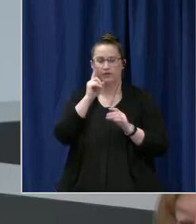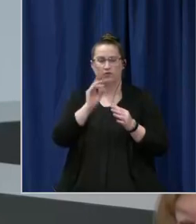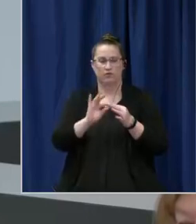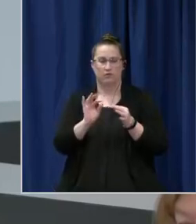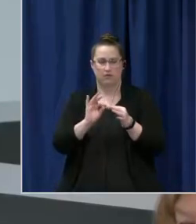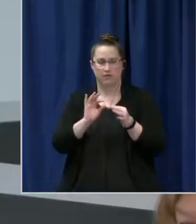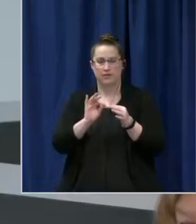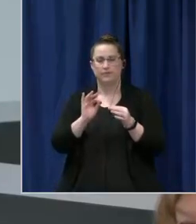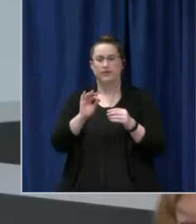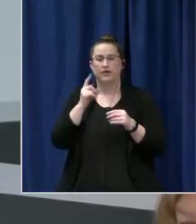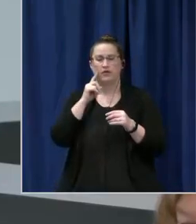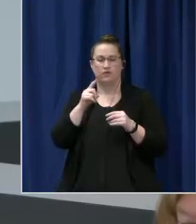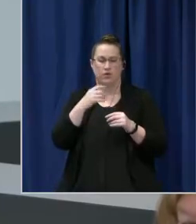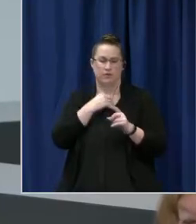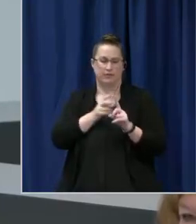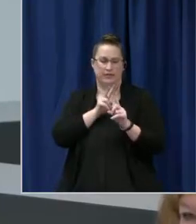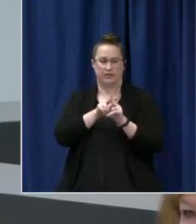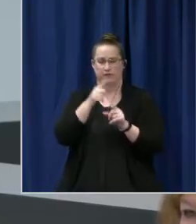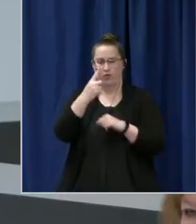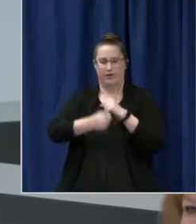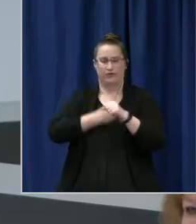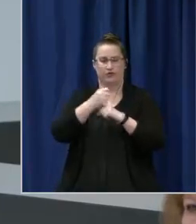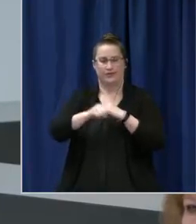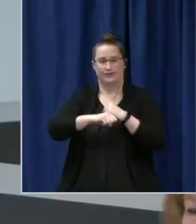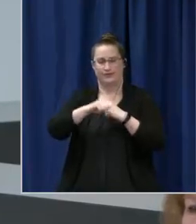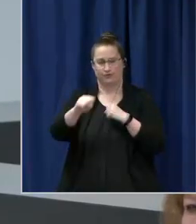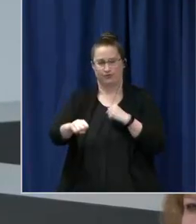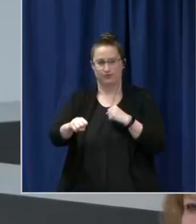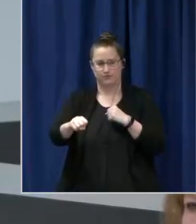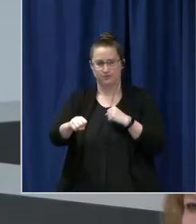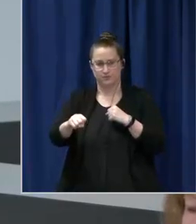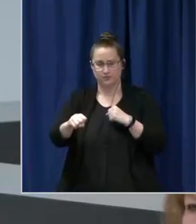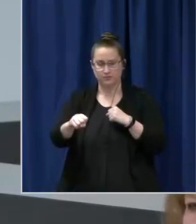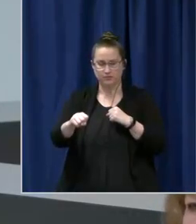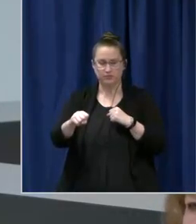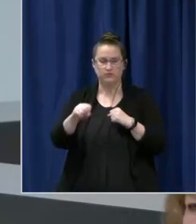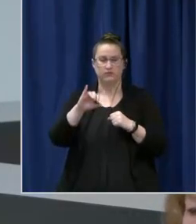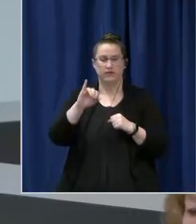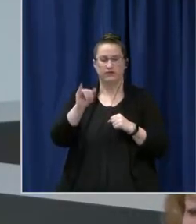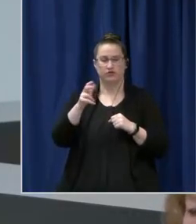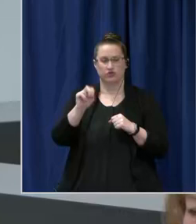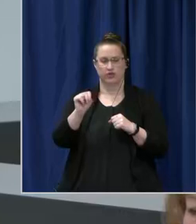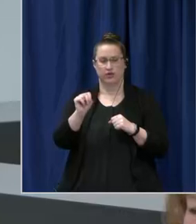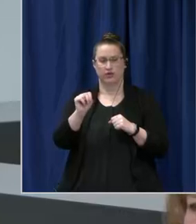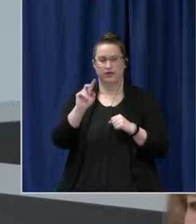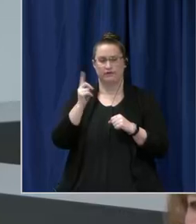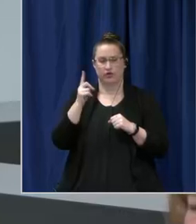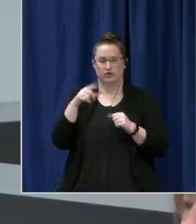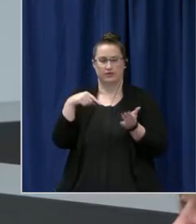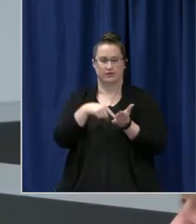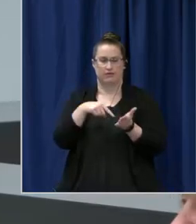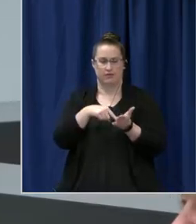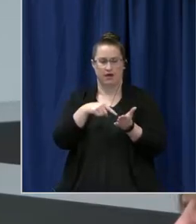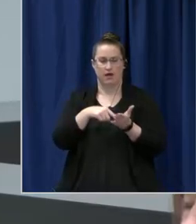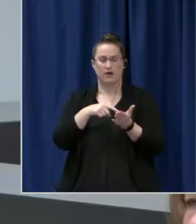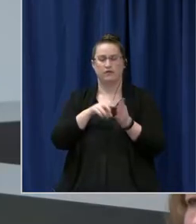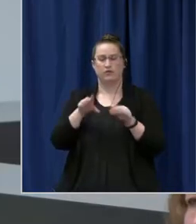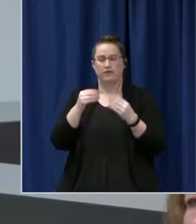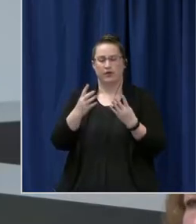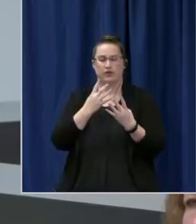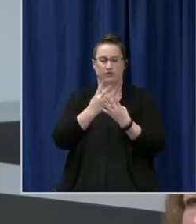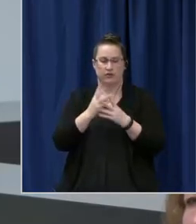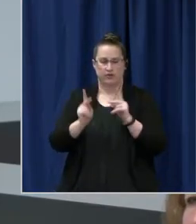on a petition for a one-year extension of the January 1 deadline for providers of incarcerated